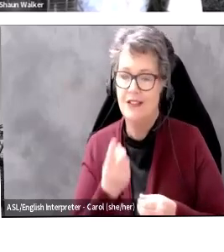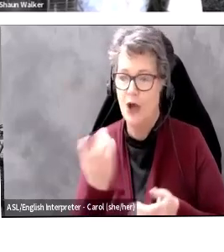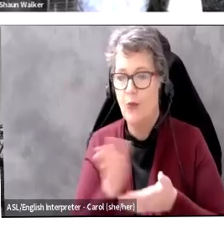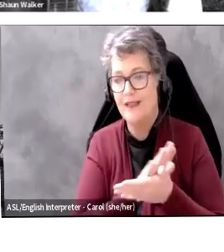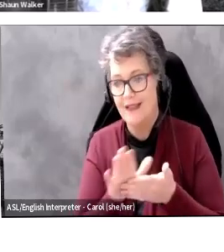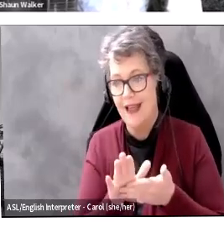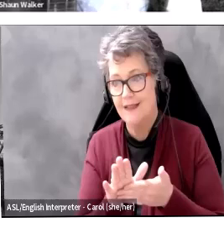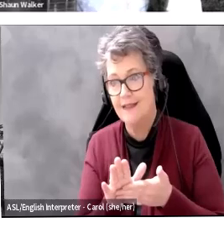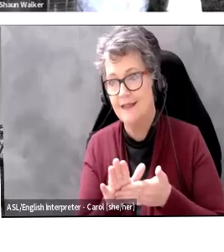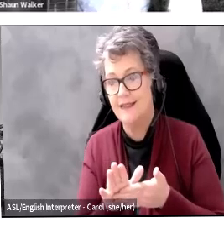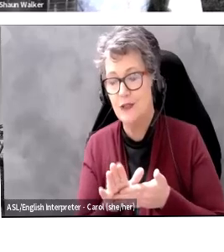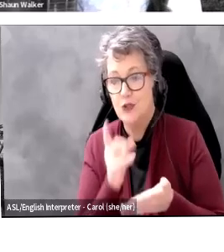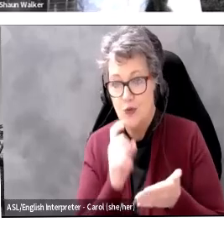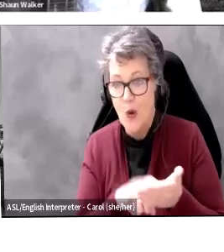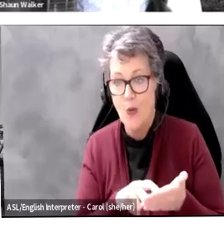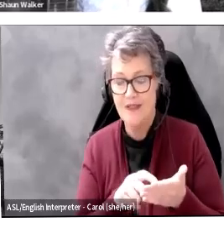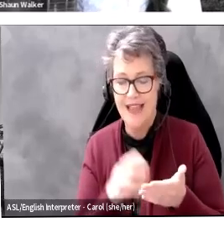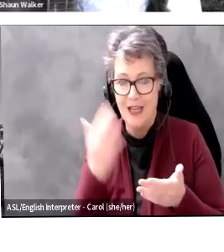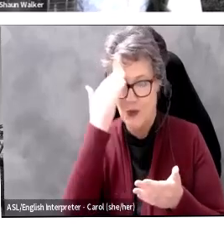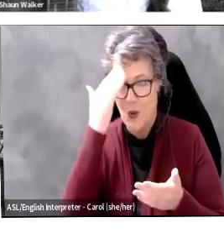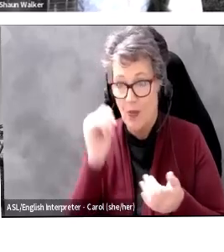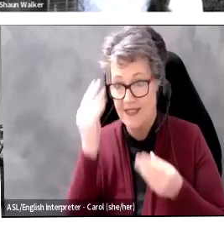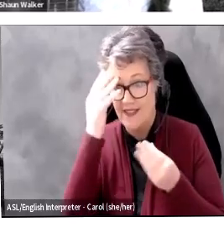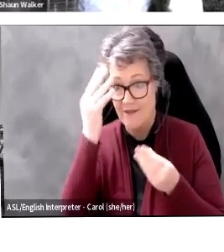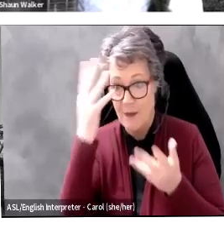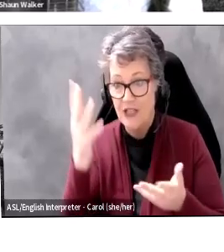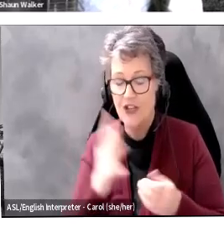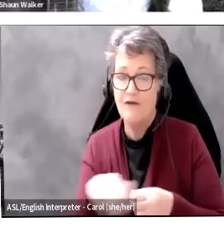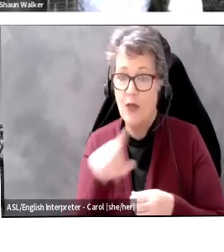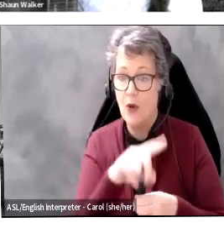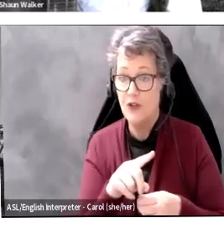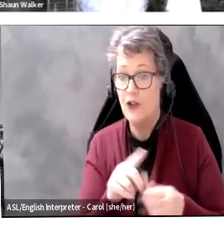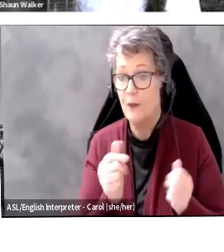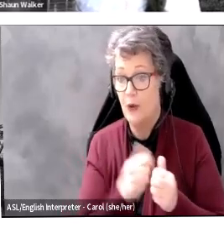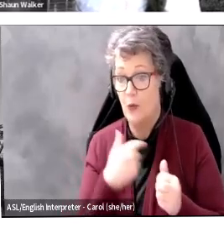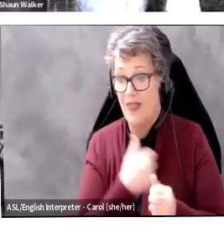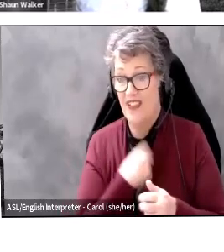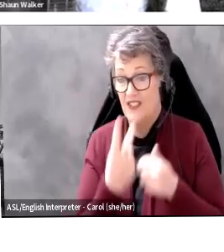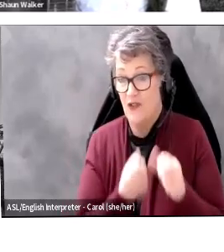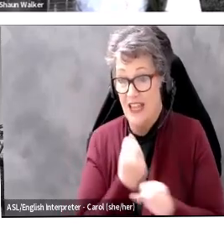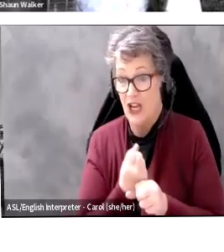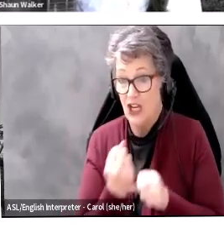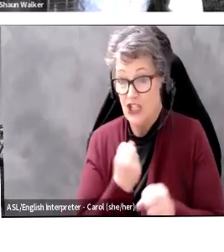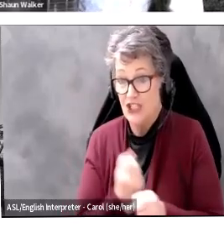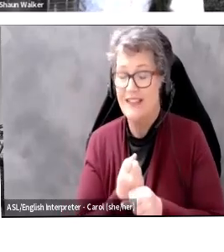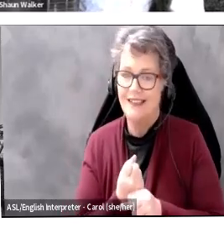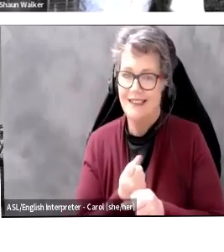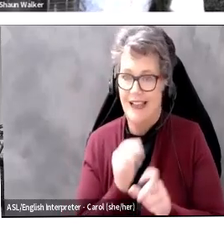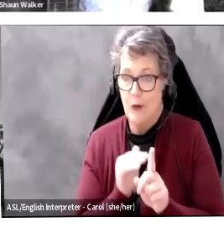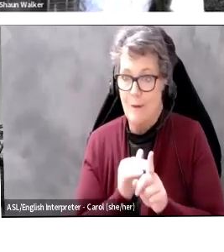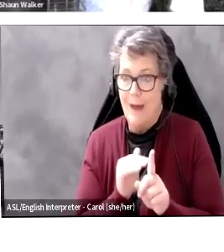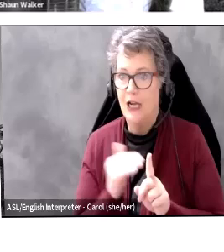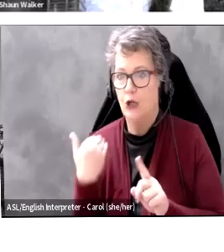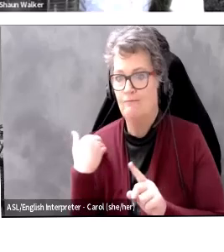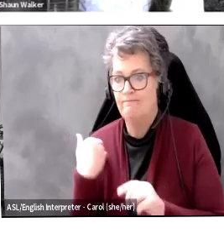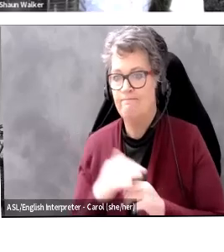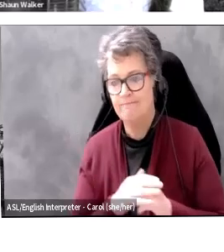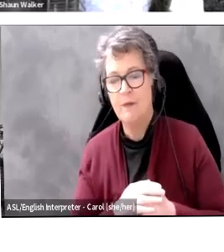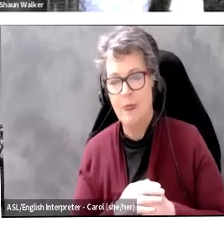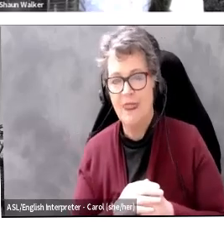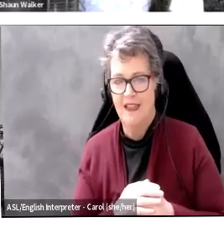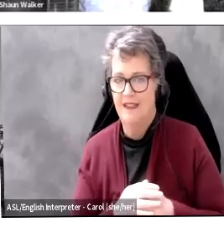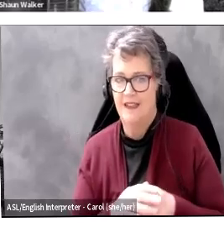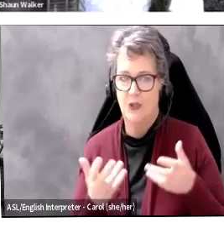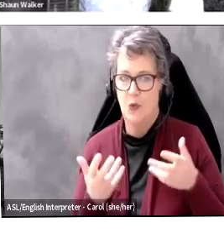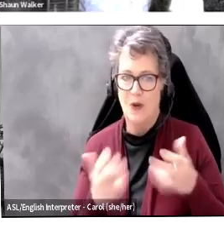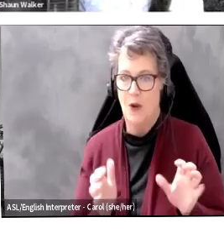nice to know this information, or to those of you that have been with us for years, just have this reminder because we don't